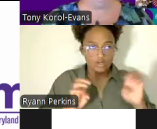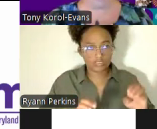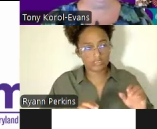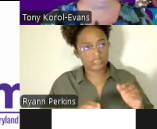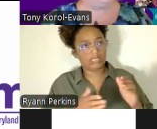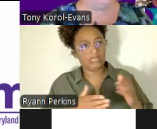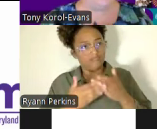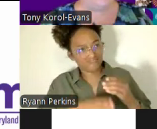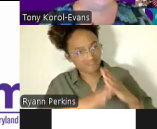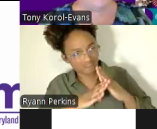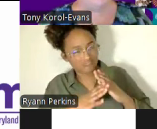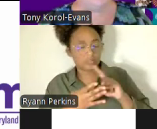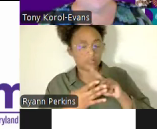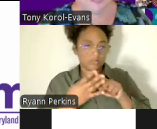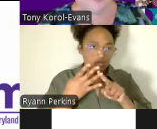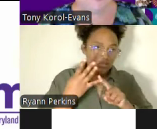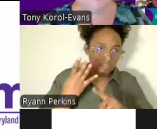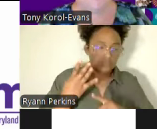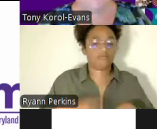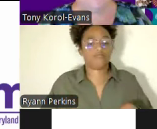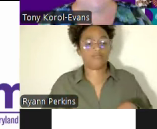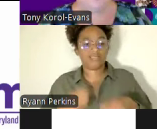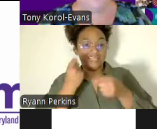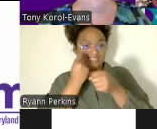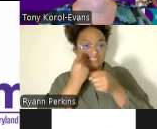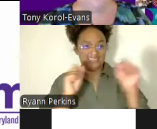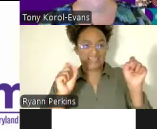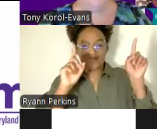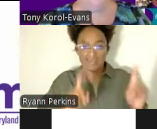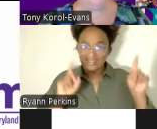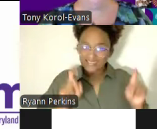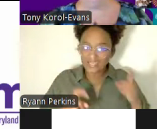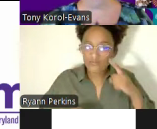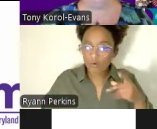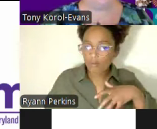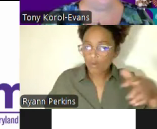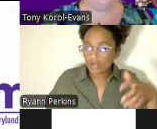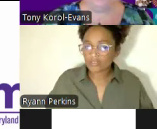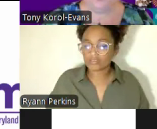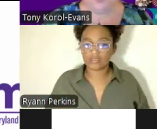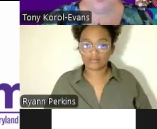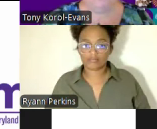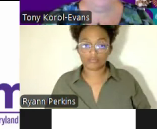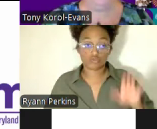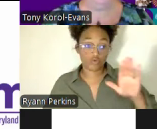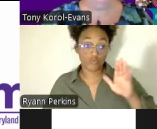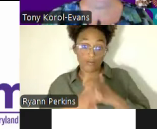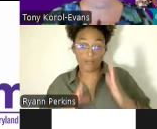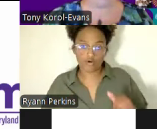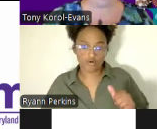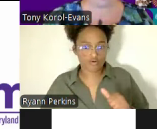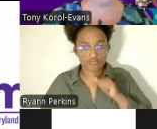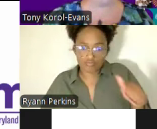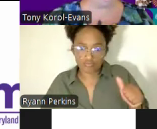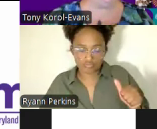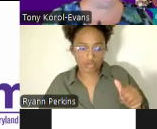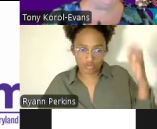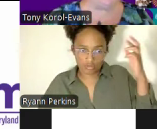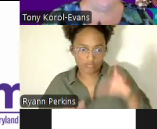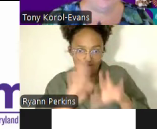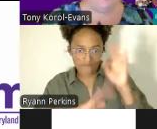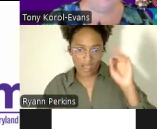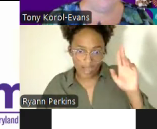testing. Where can they safely test, right? So that their partner won't know.